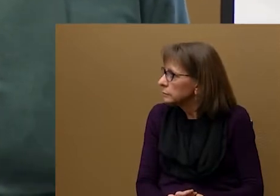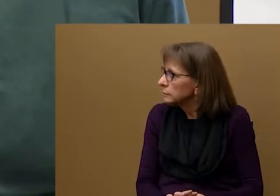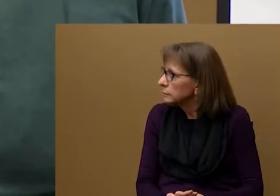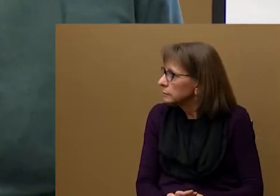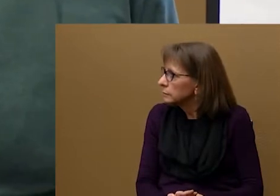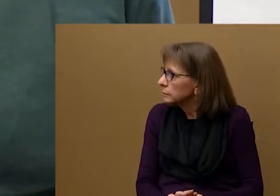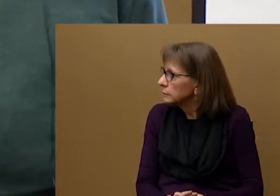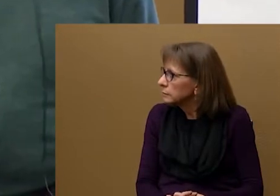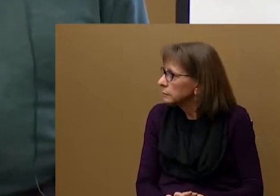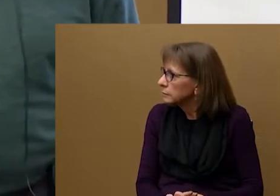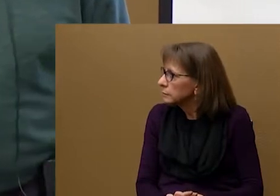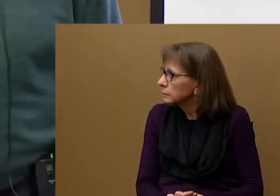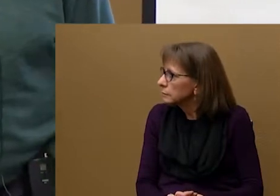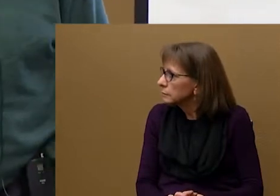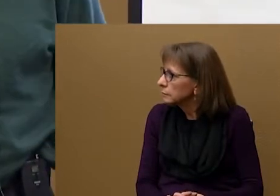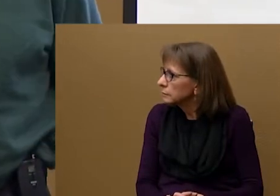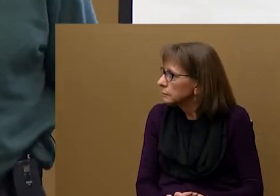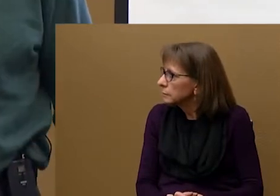He would go,